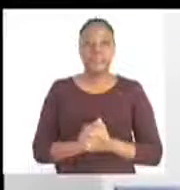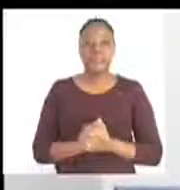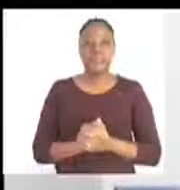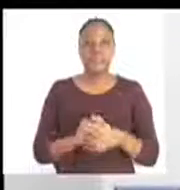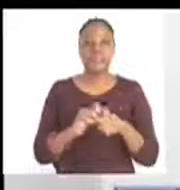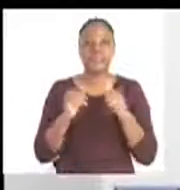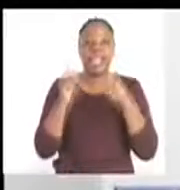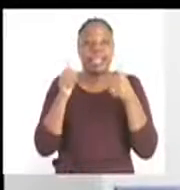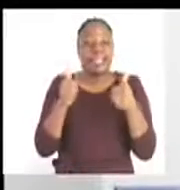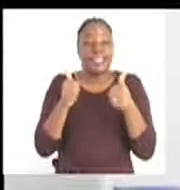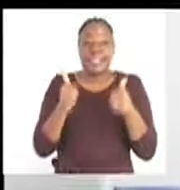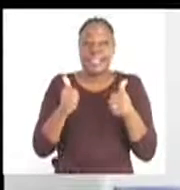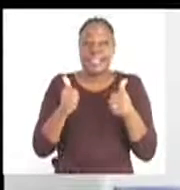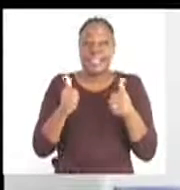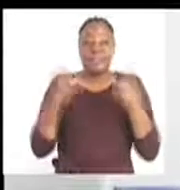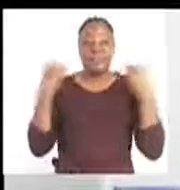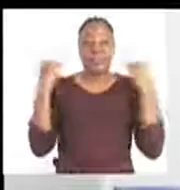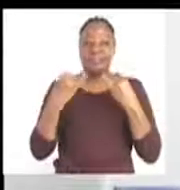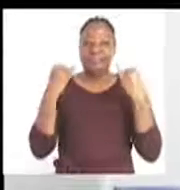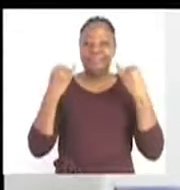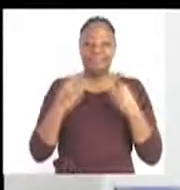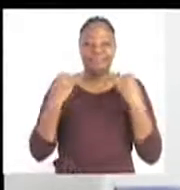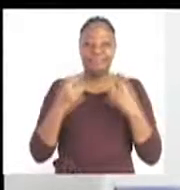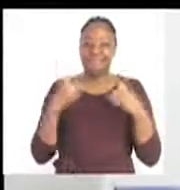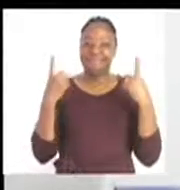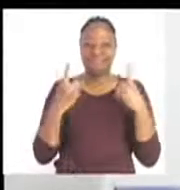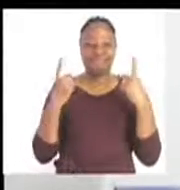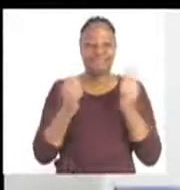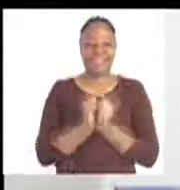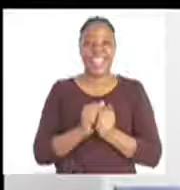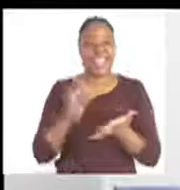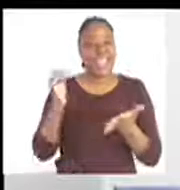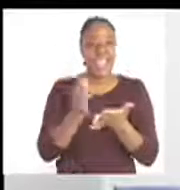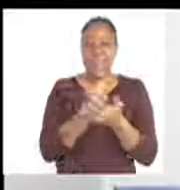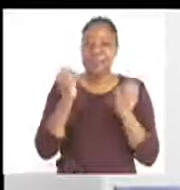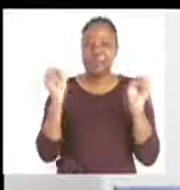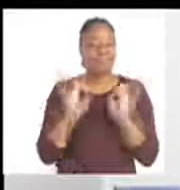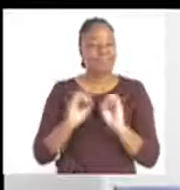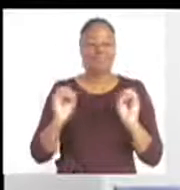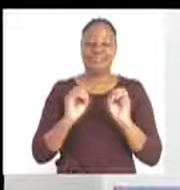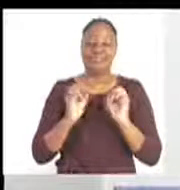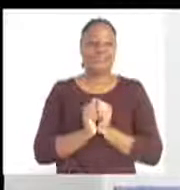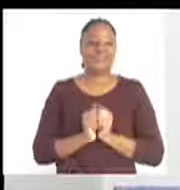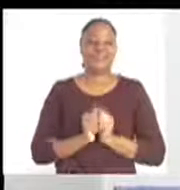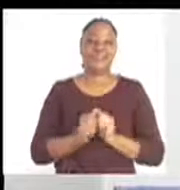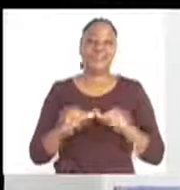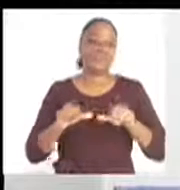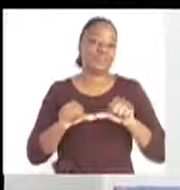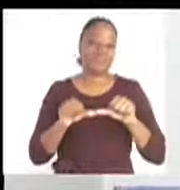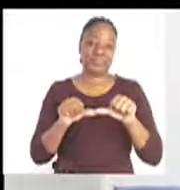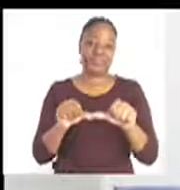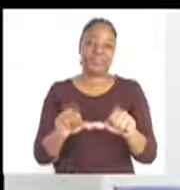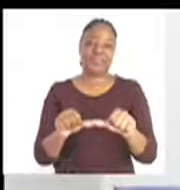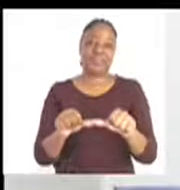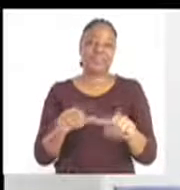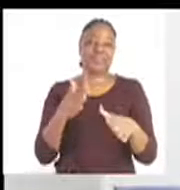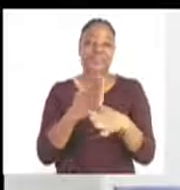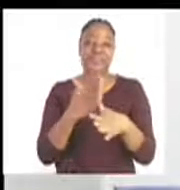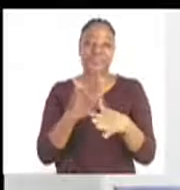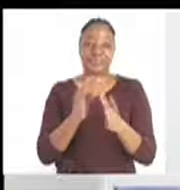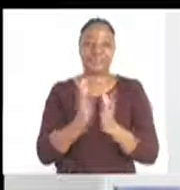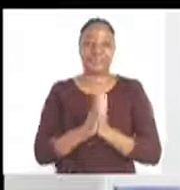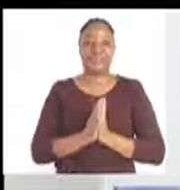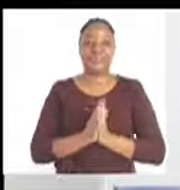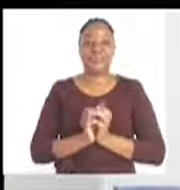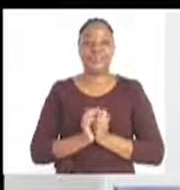That was a fun game, but unfortunately I didn't win. Anyway, we can move on to the next lesson, or the